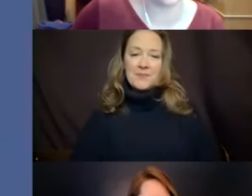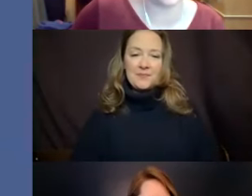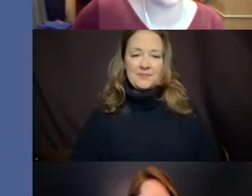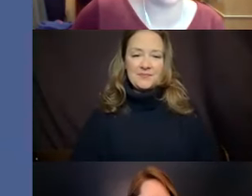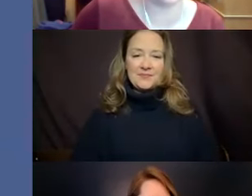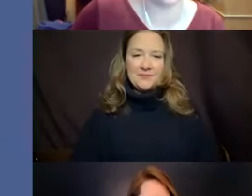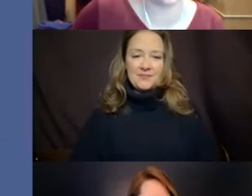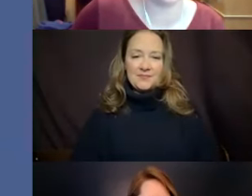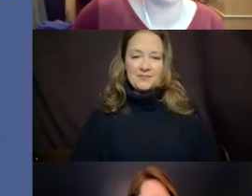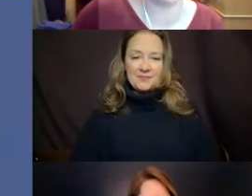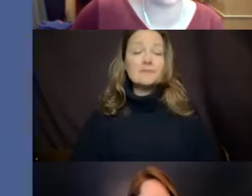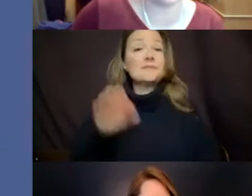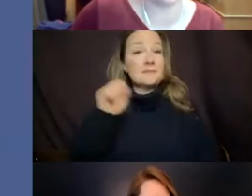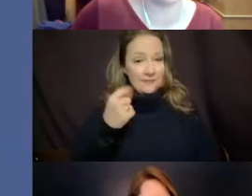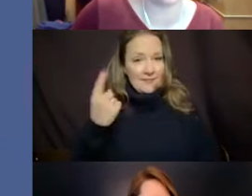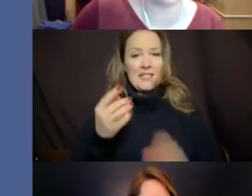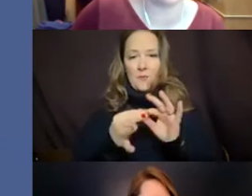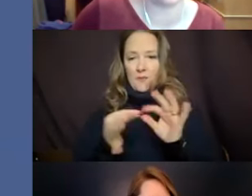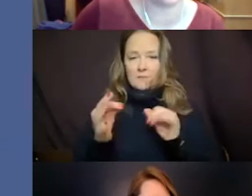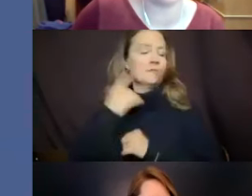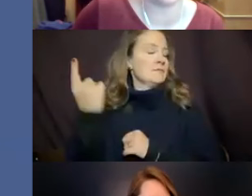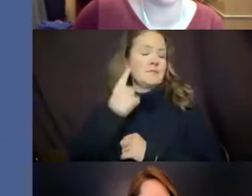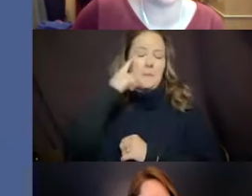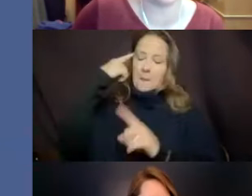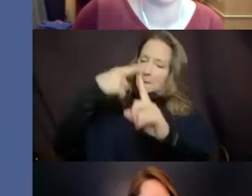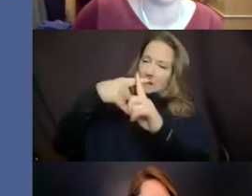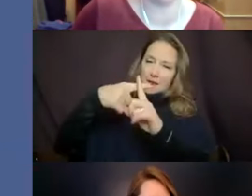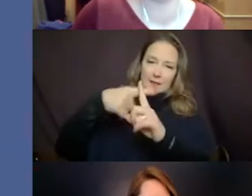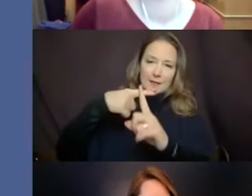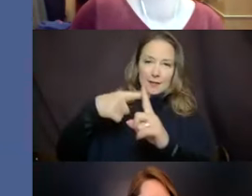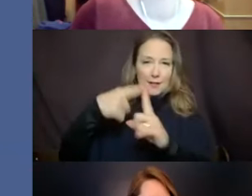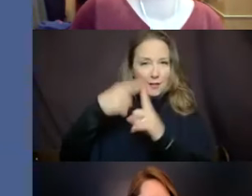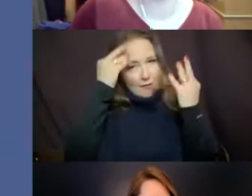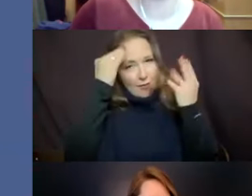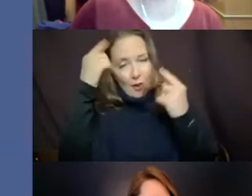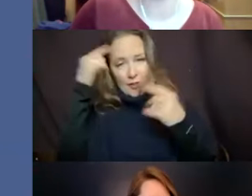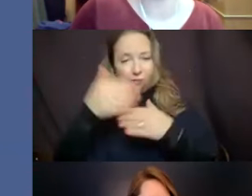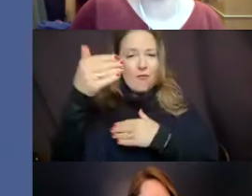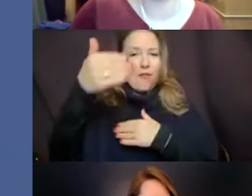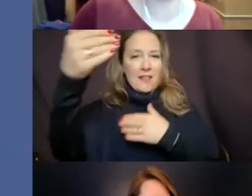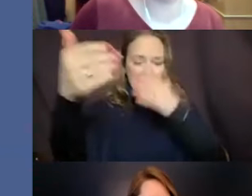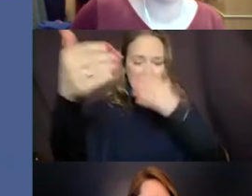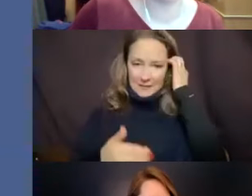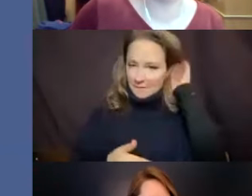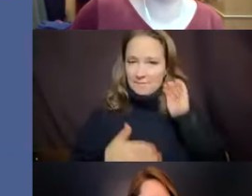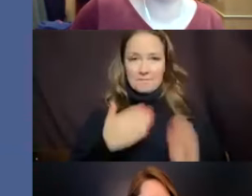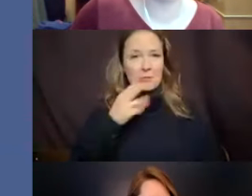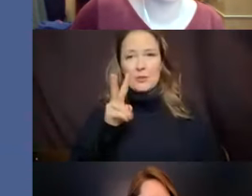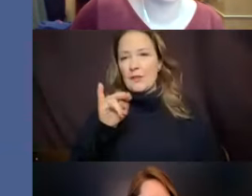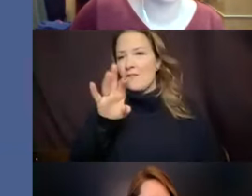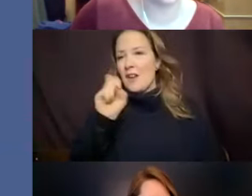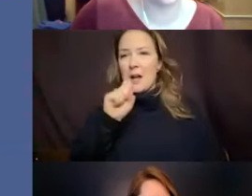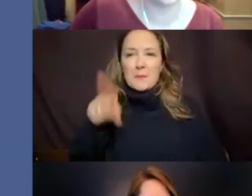Yes, in the comments, nothing but positive thoughts in the coming seasons. Good vibes only, folks.